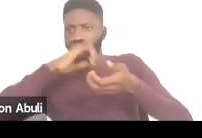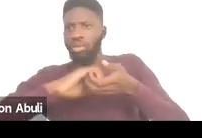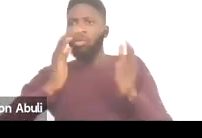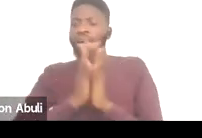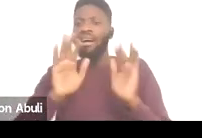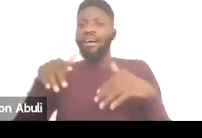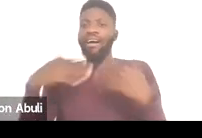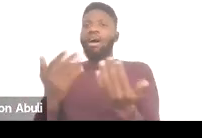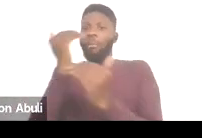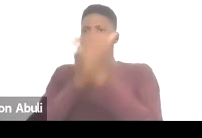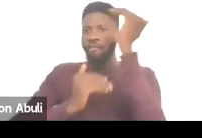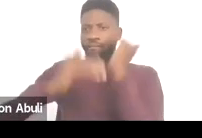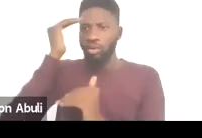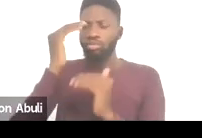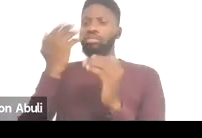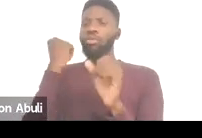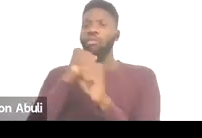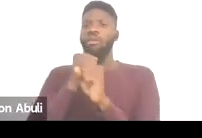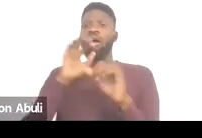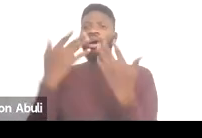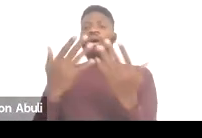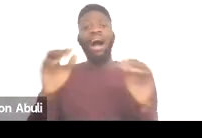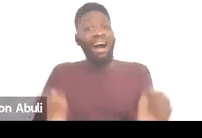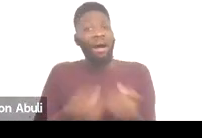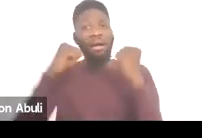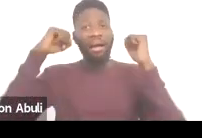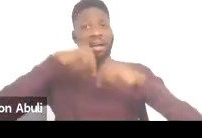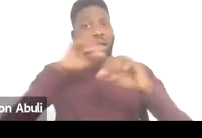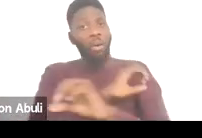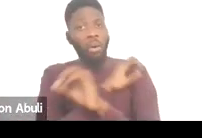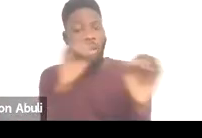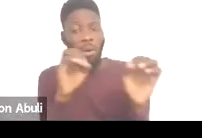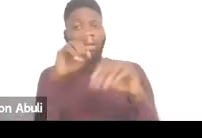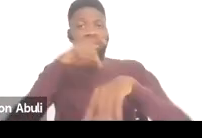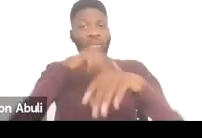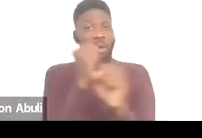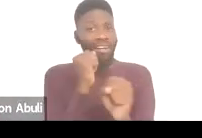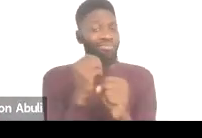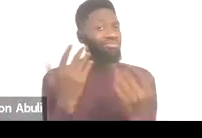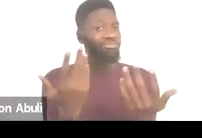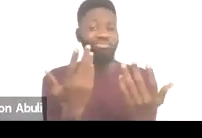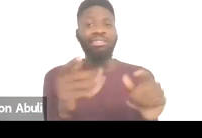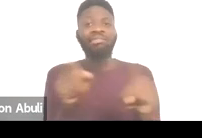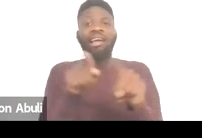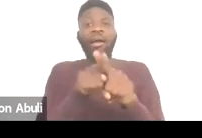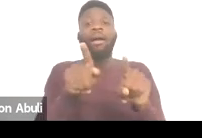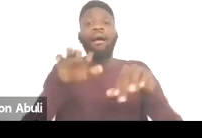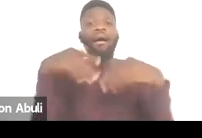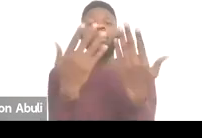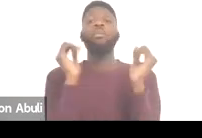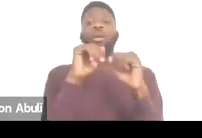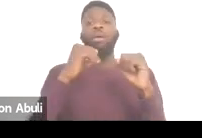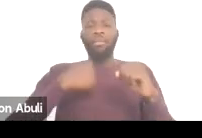how to deal with disagreements and conflicts in terms of work, and how maybe to be